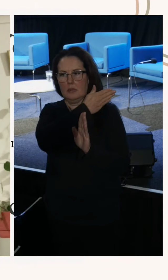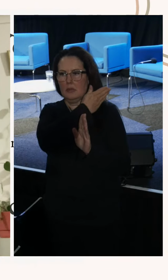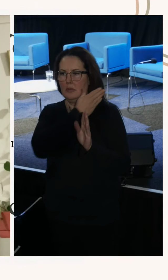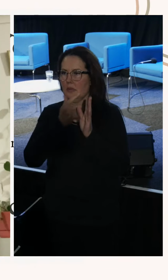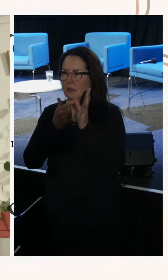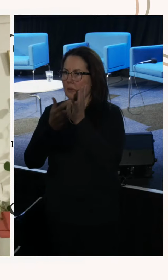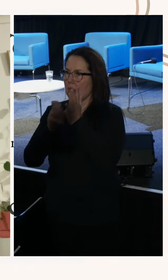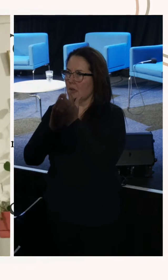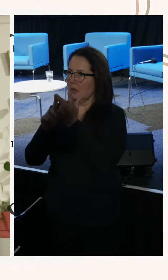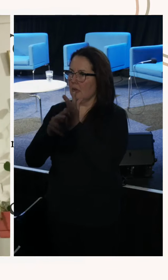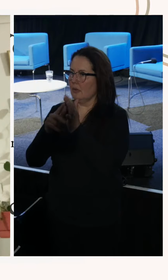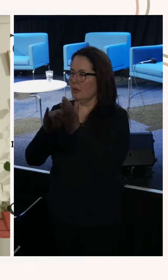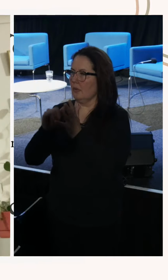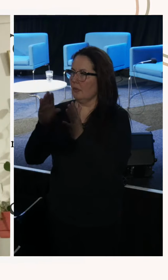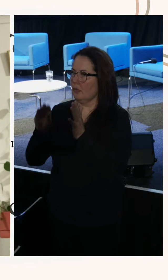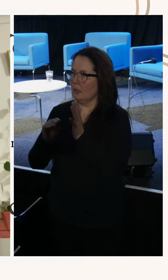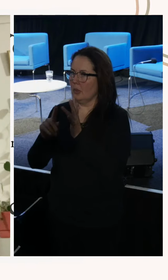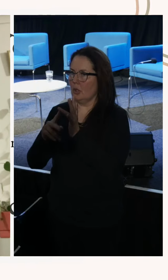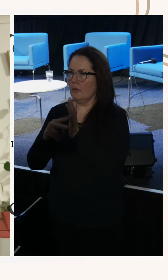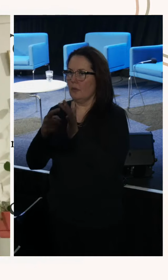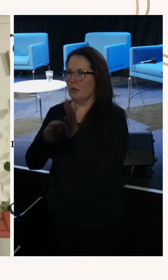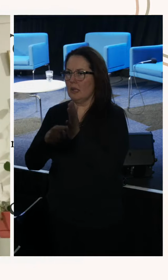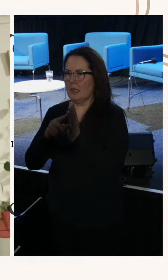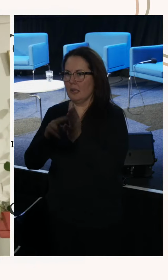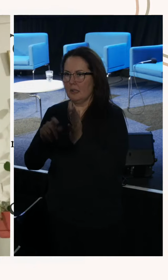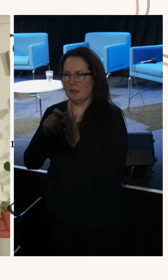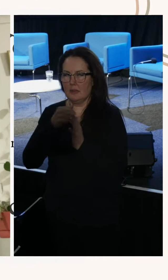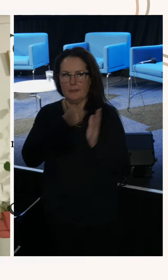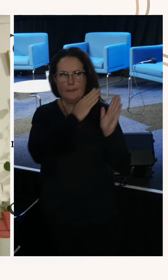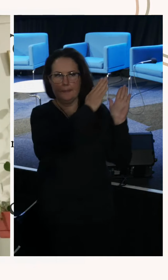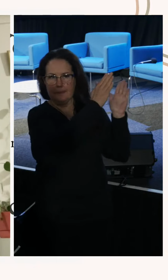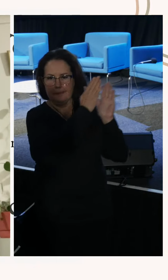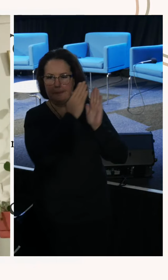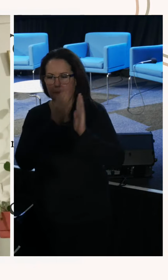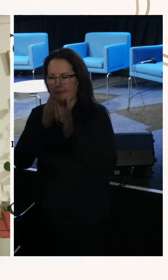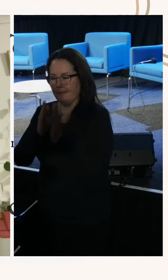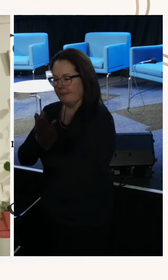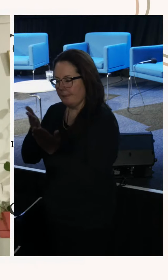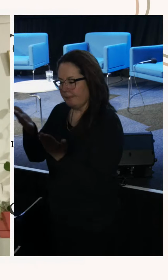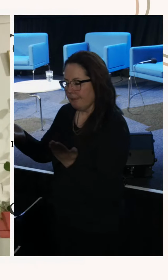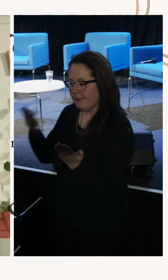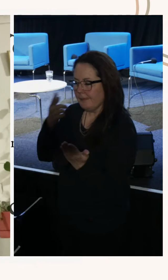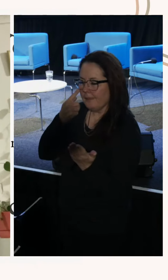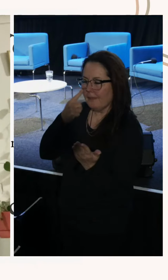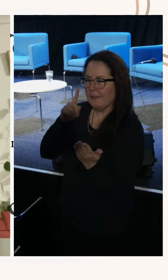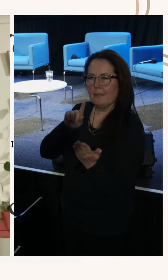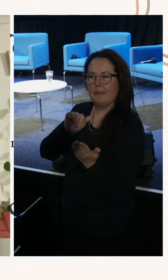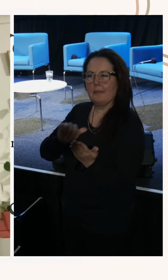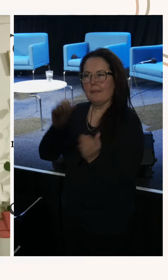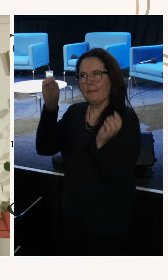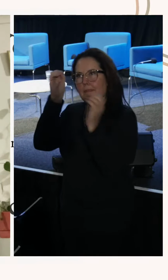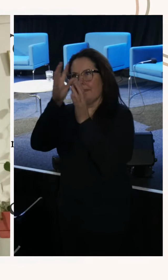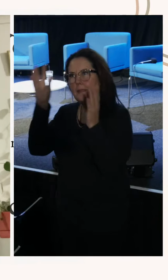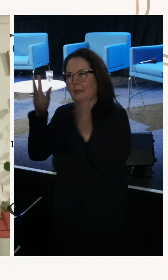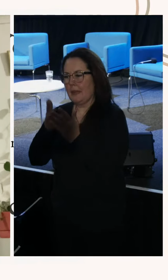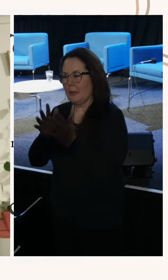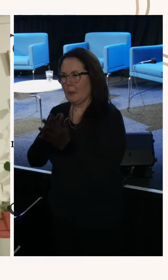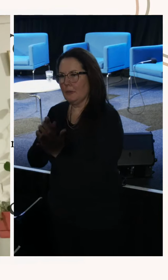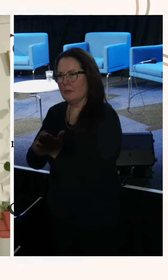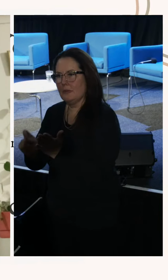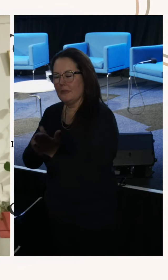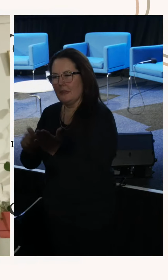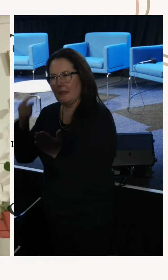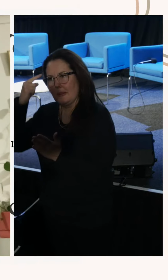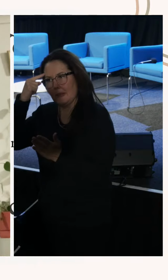went straight to the 1988 editions to think in some ways about nation building, about how Overland might have been thinking about this moment in its